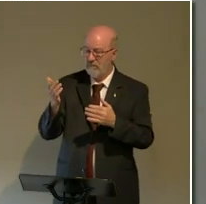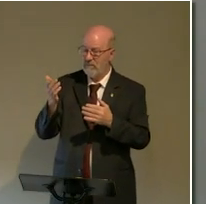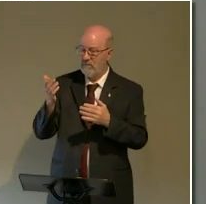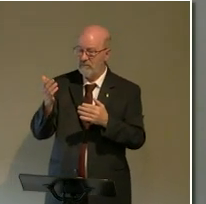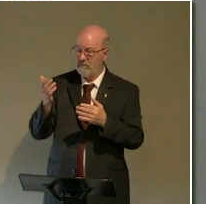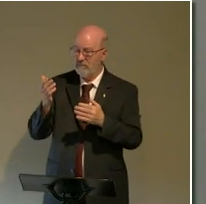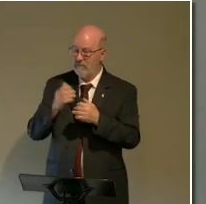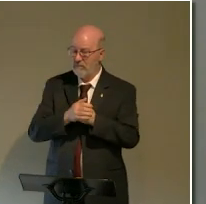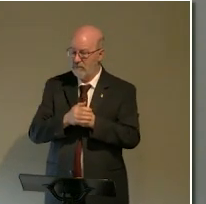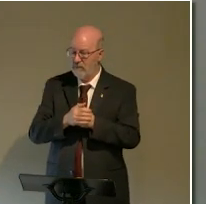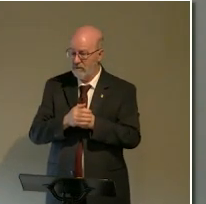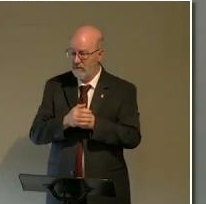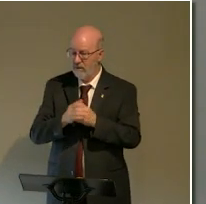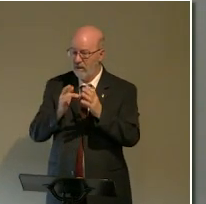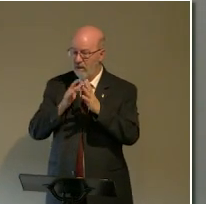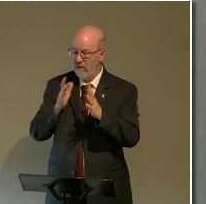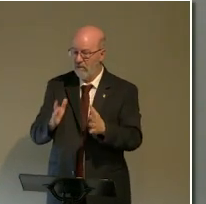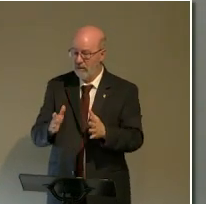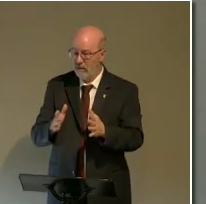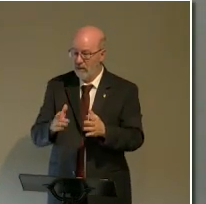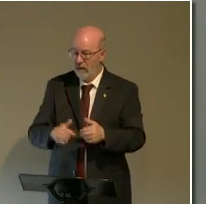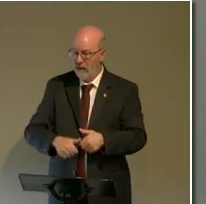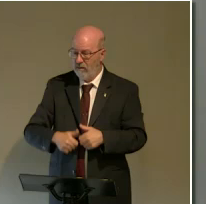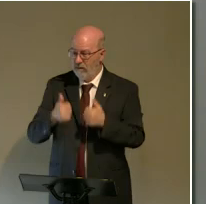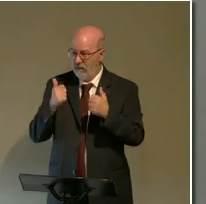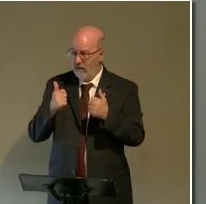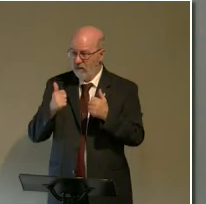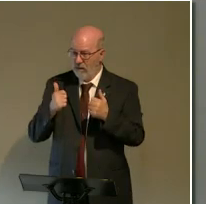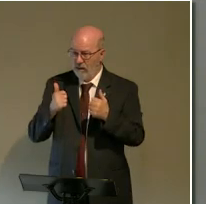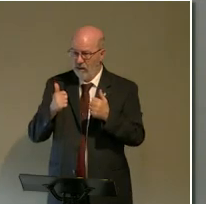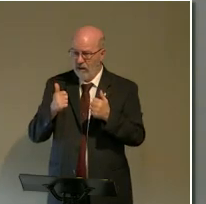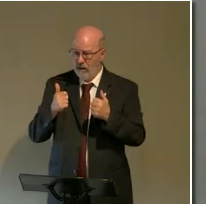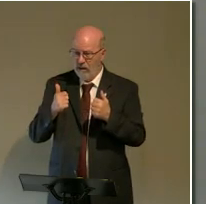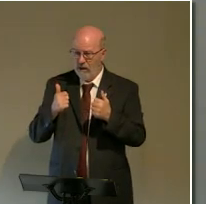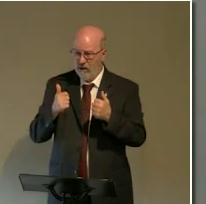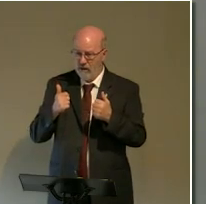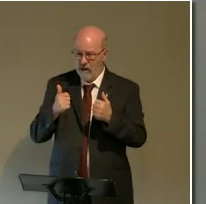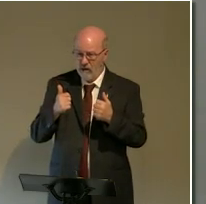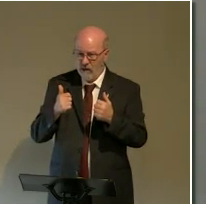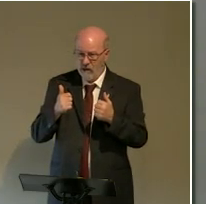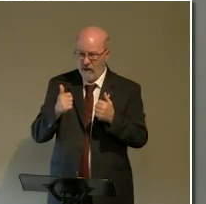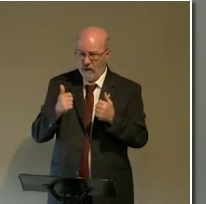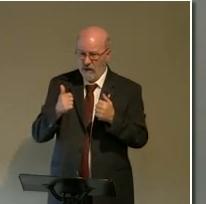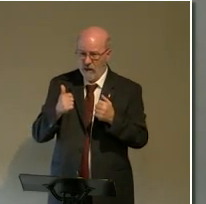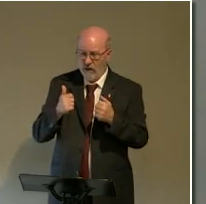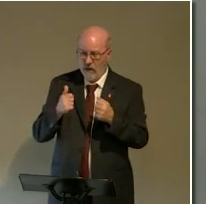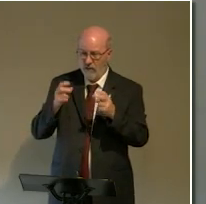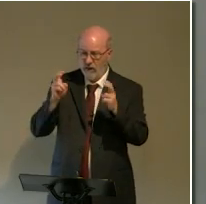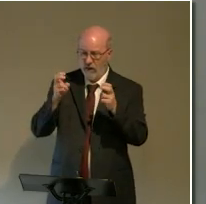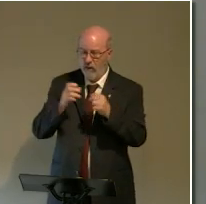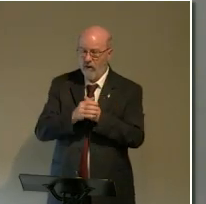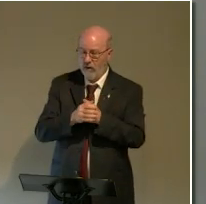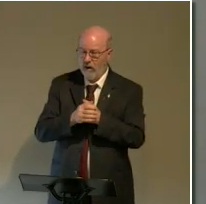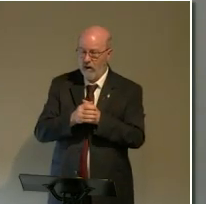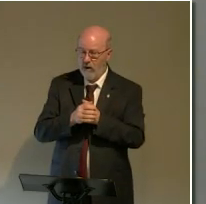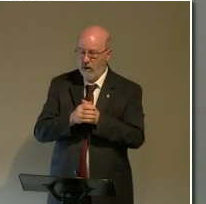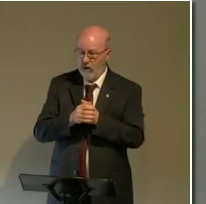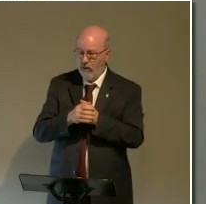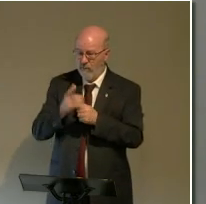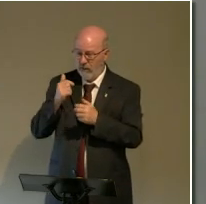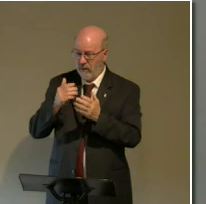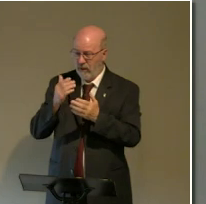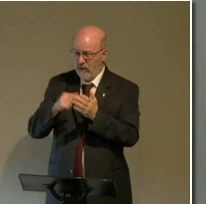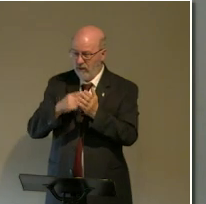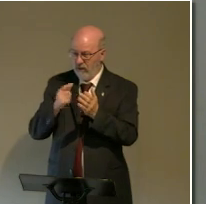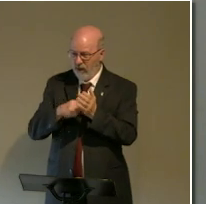And Christianity, and I do air quotes because sometimes it could be, right? It could